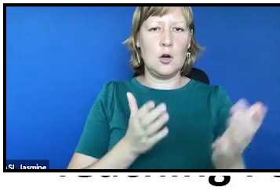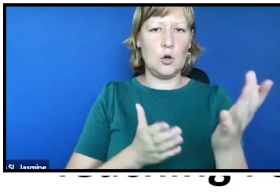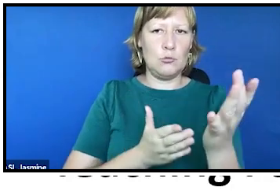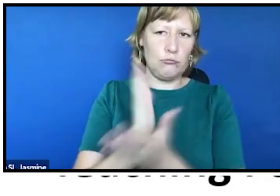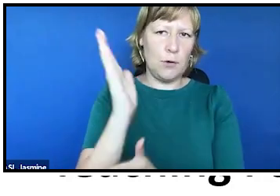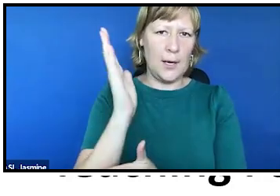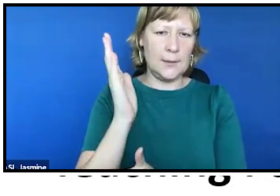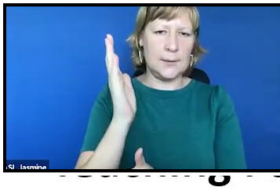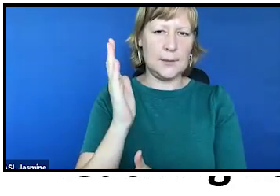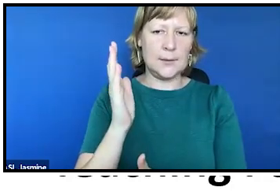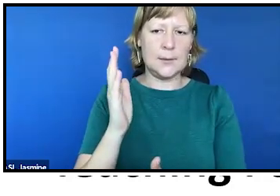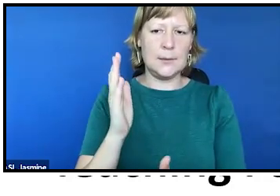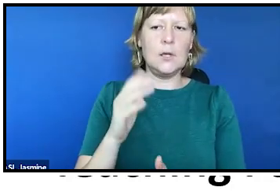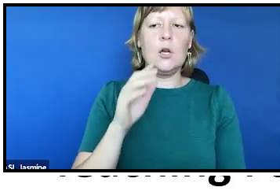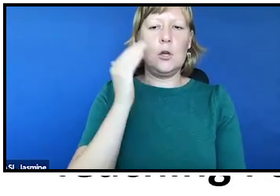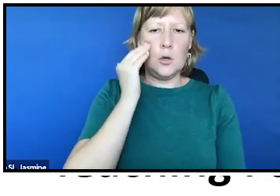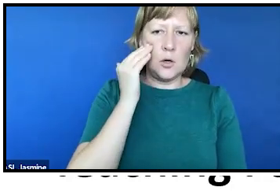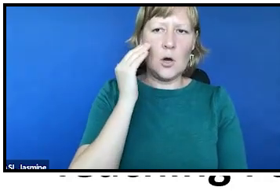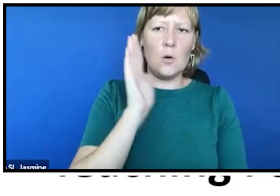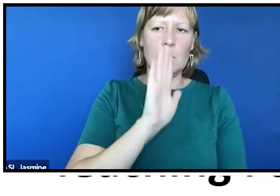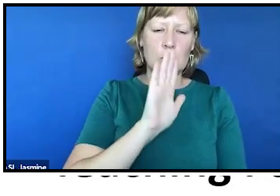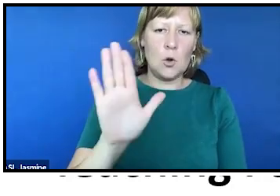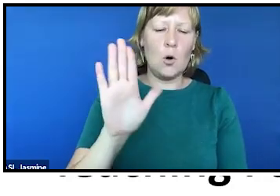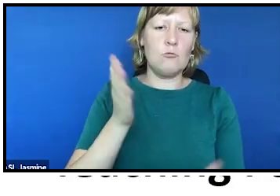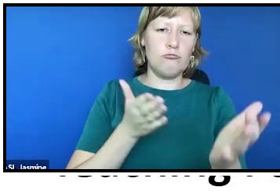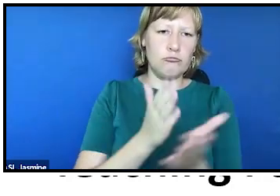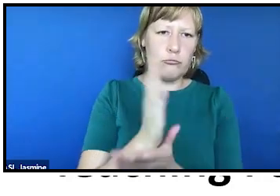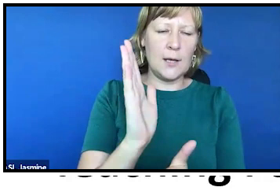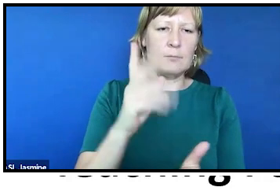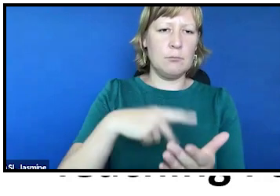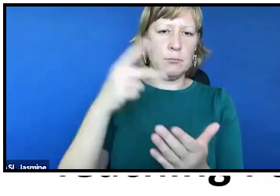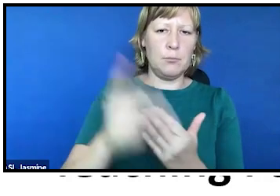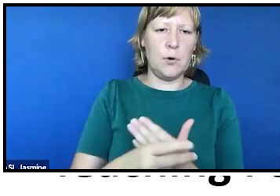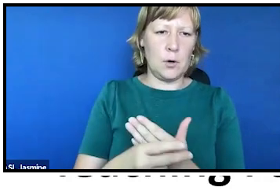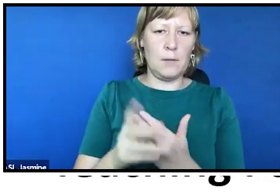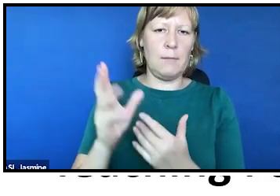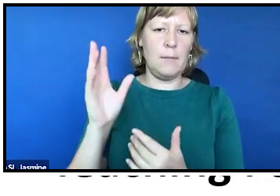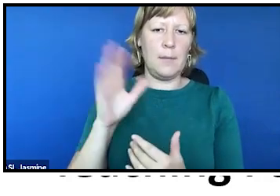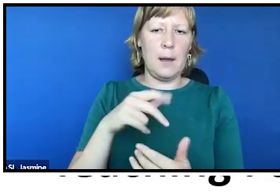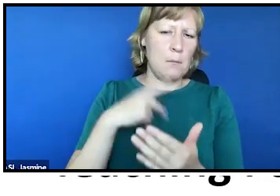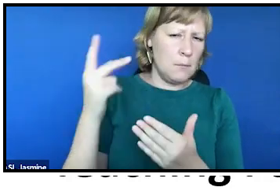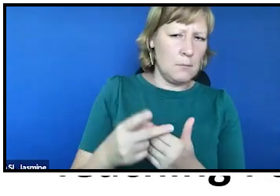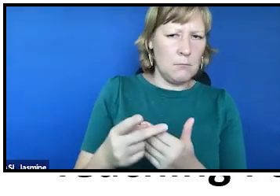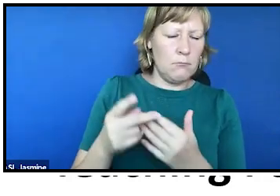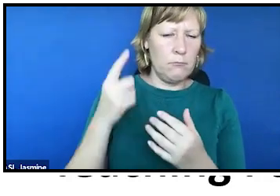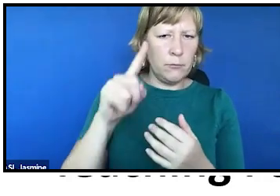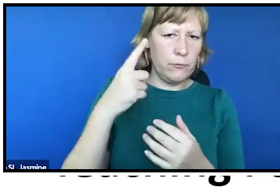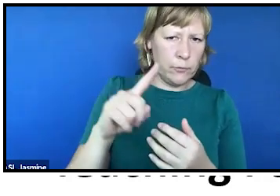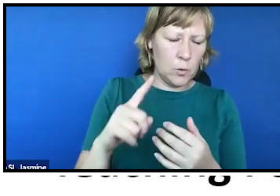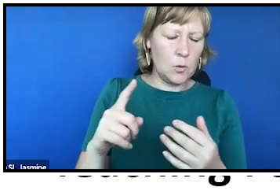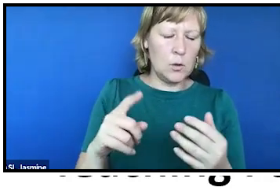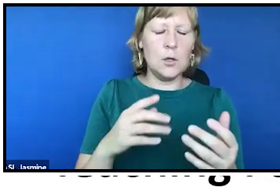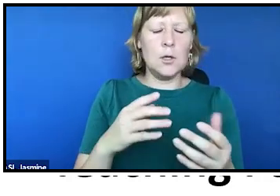worded as our Know Your Right, Your Life, Your Rights program. And our goal with this was to be able to share information